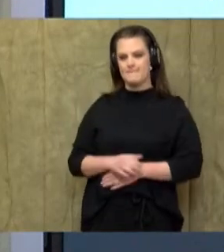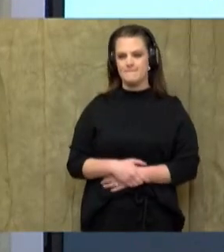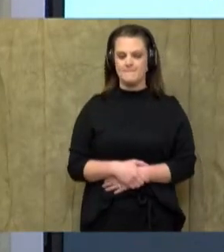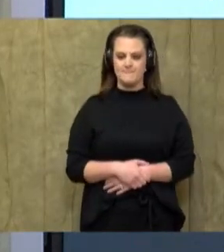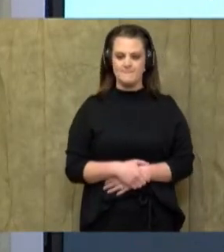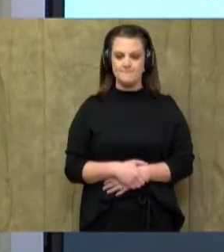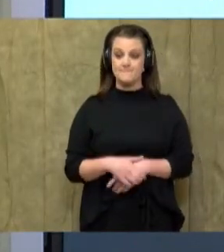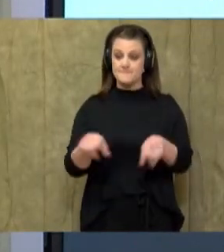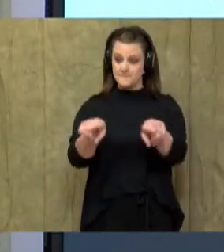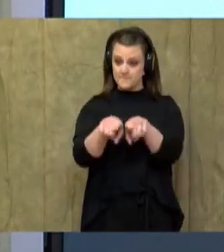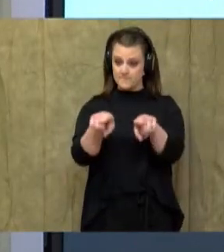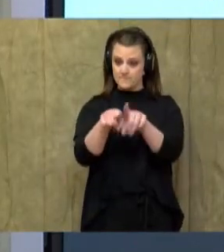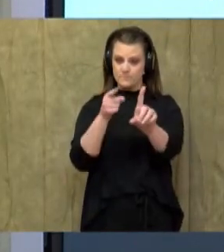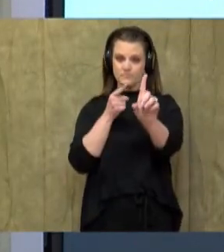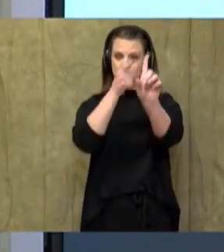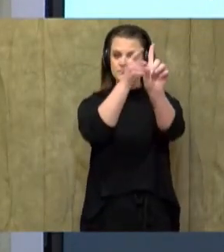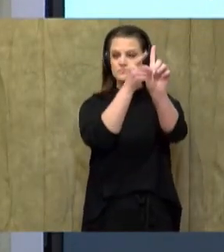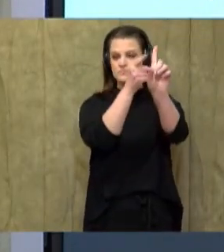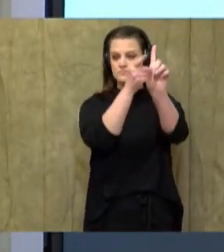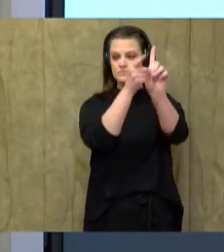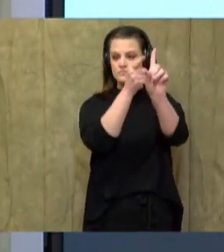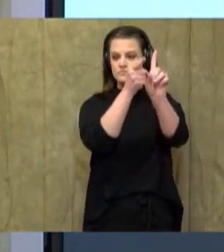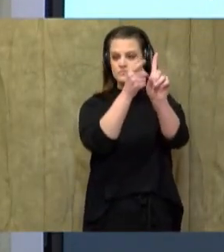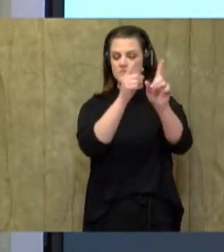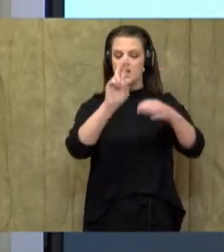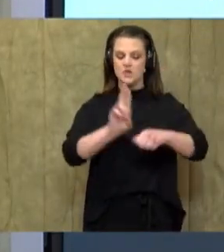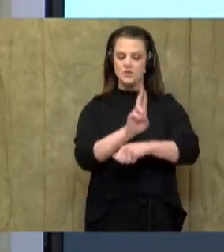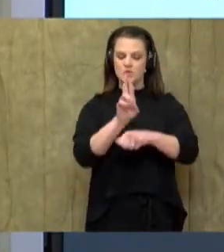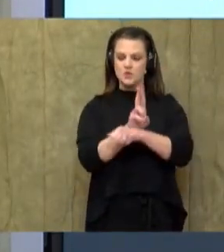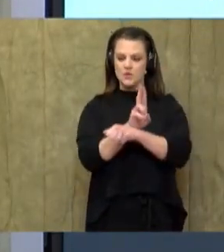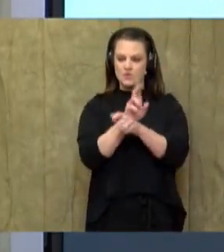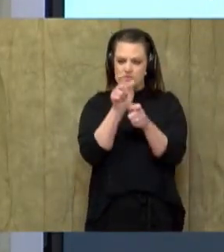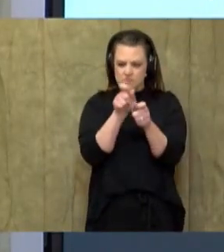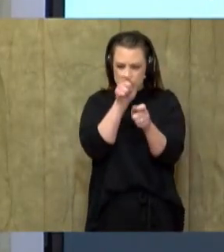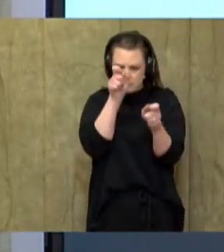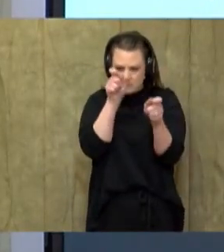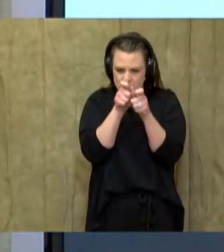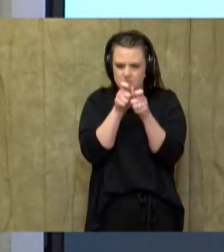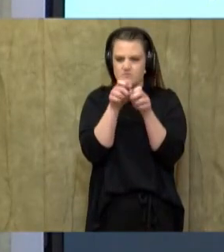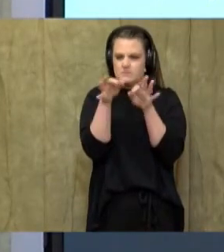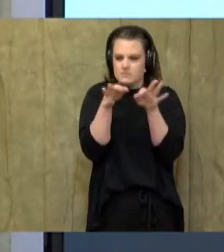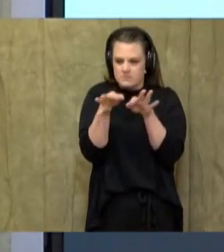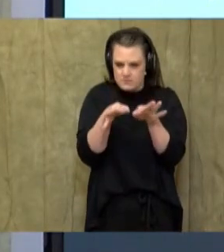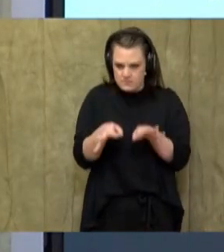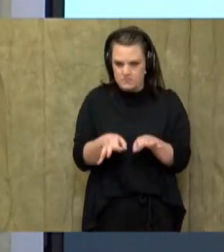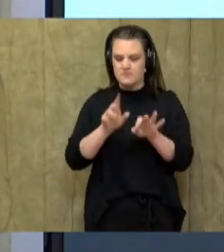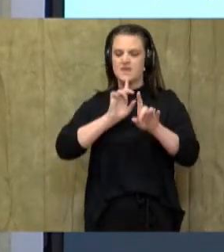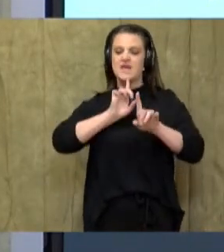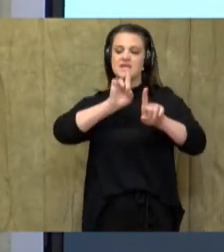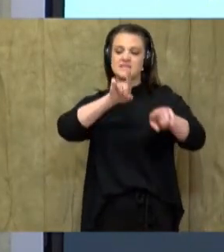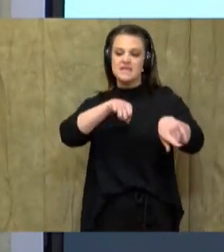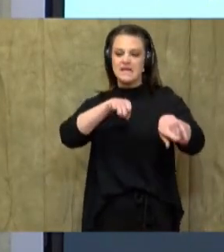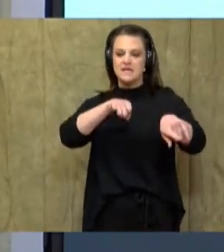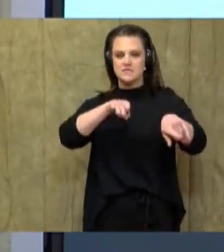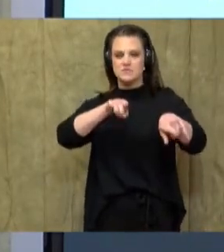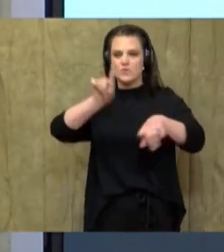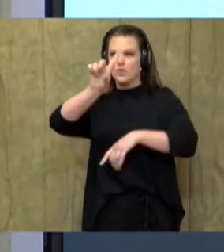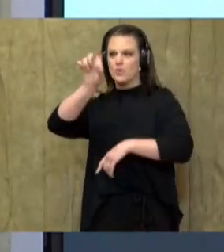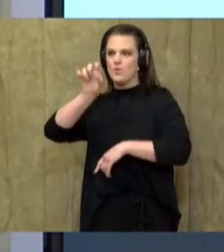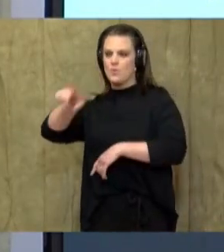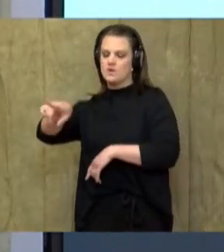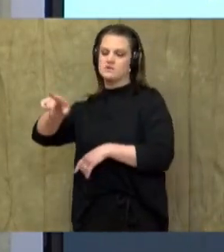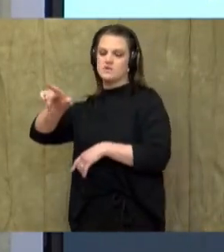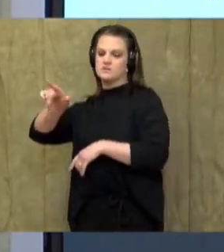our objective today is to use explicit details in a text to answer implicit